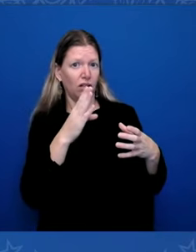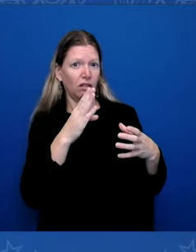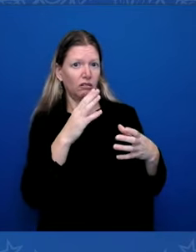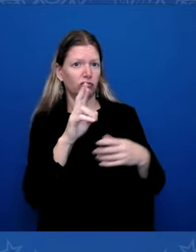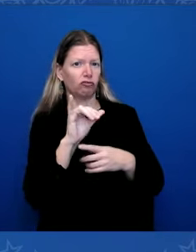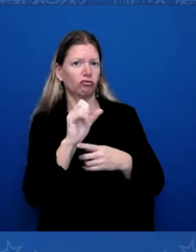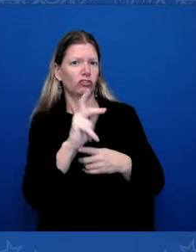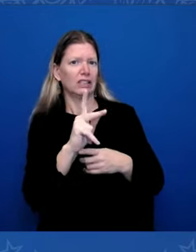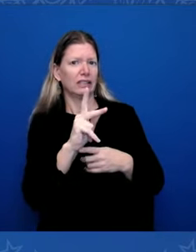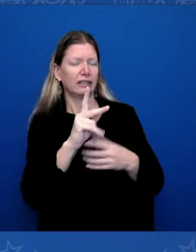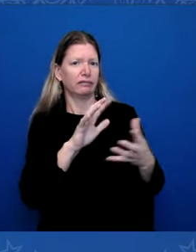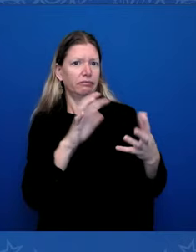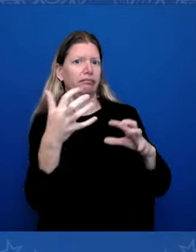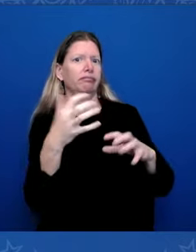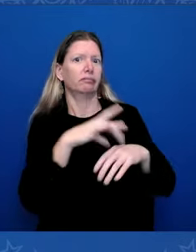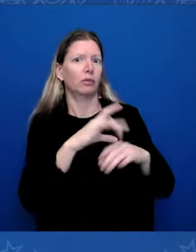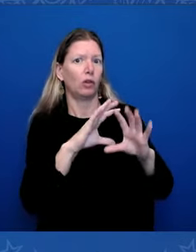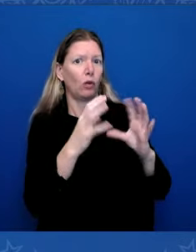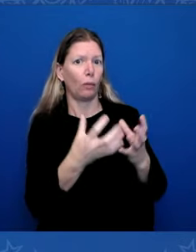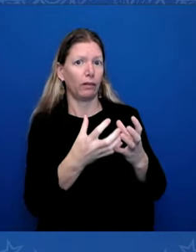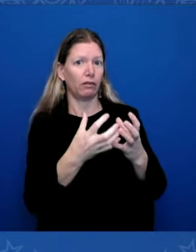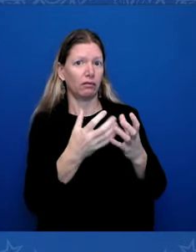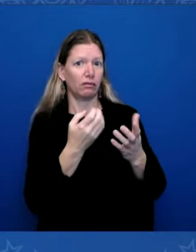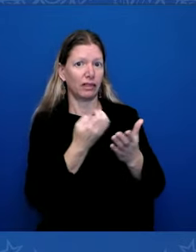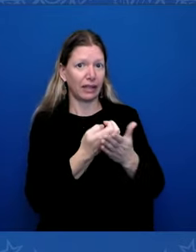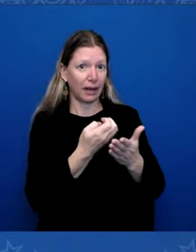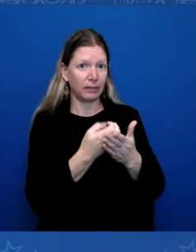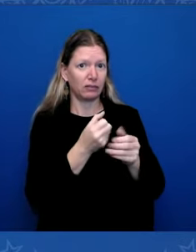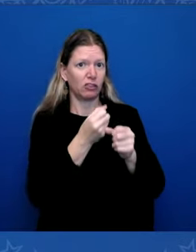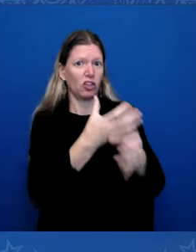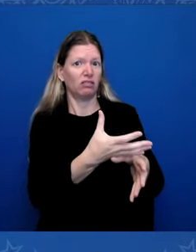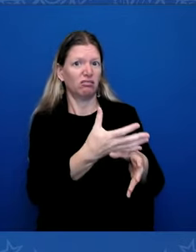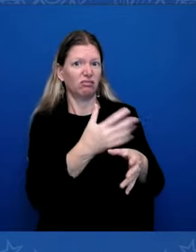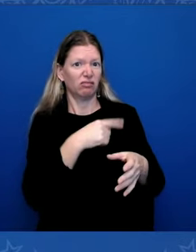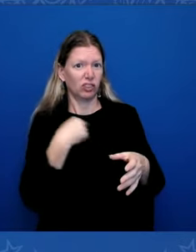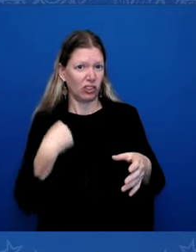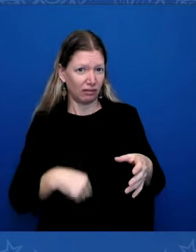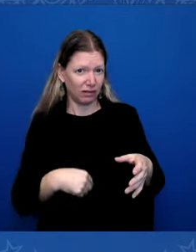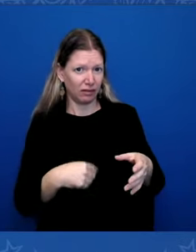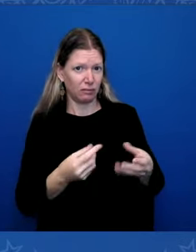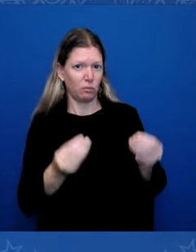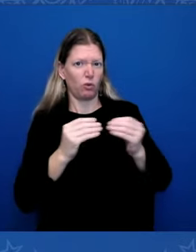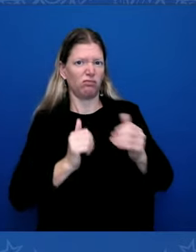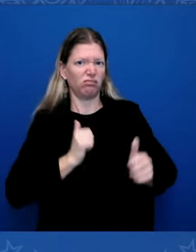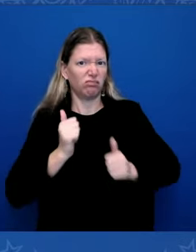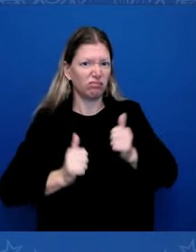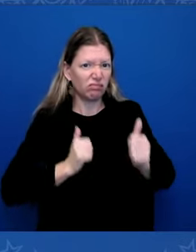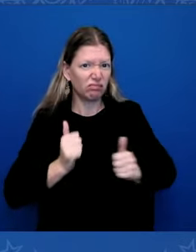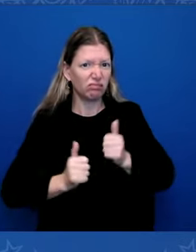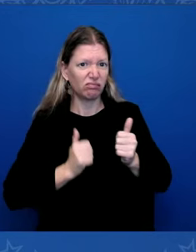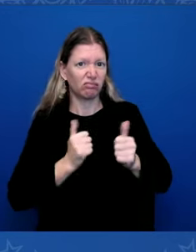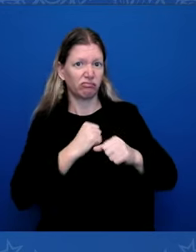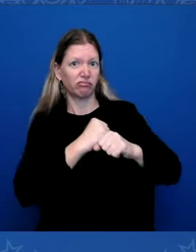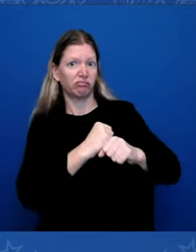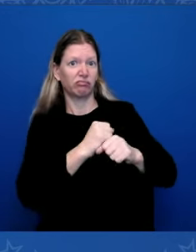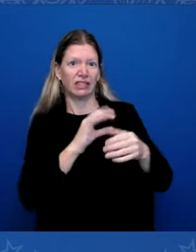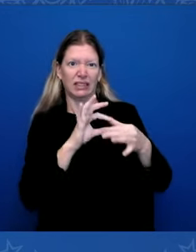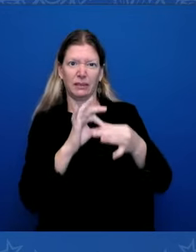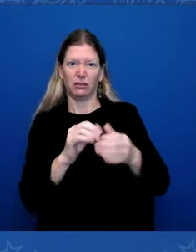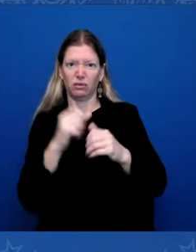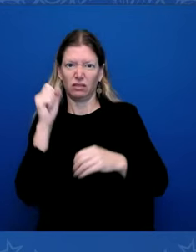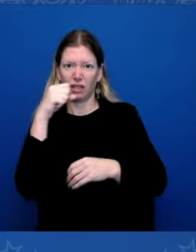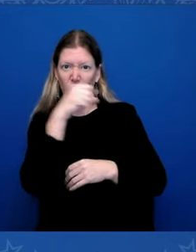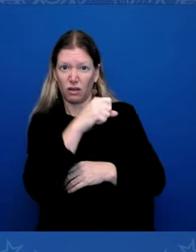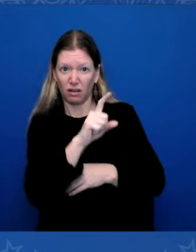Taiwan? And separately, sir, are you worried about the meeting between President Putin and Kim Jong-un, if that could mean Russia has more gains in the